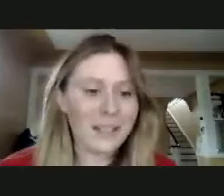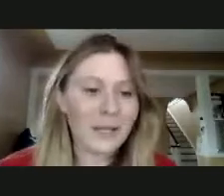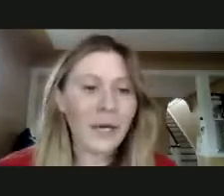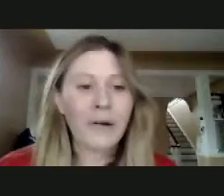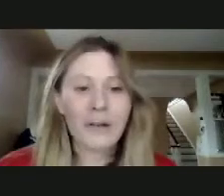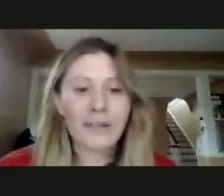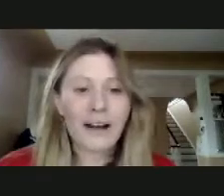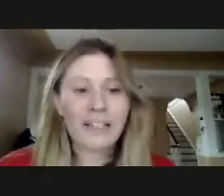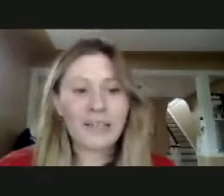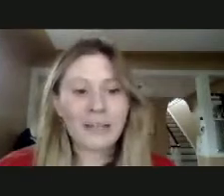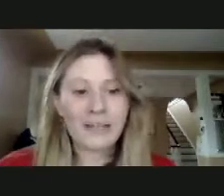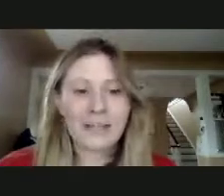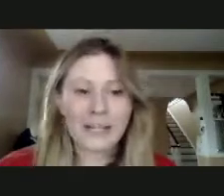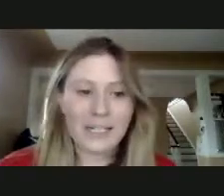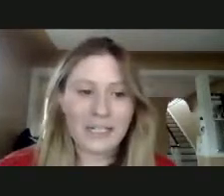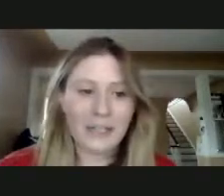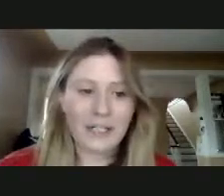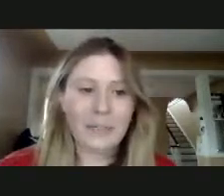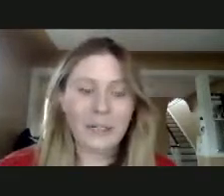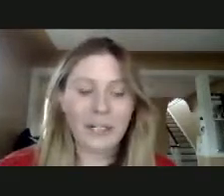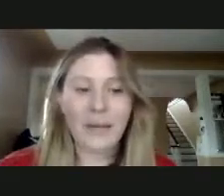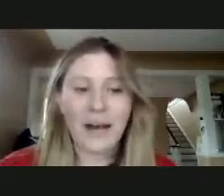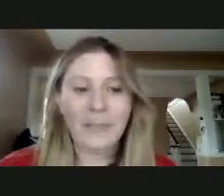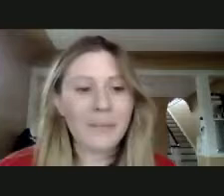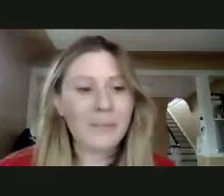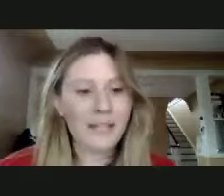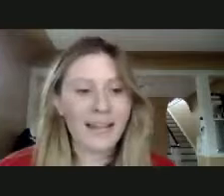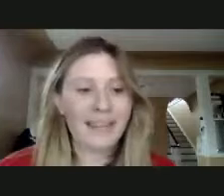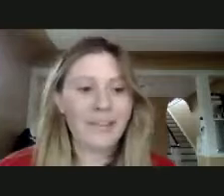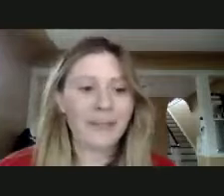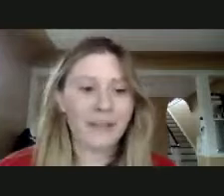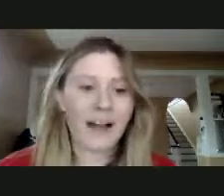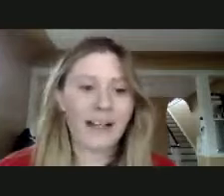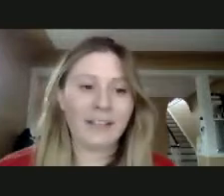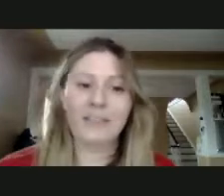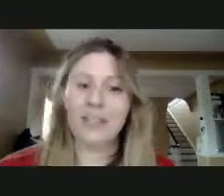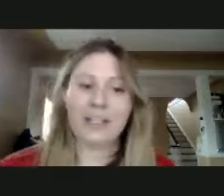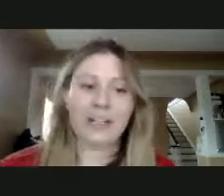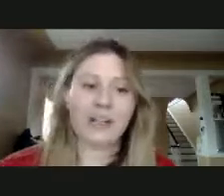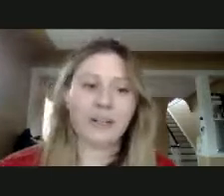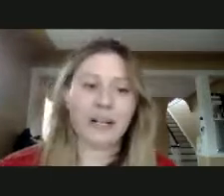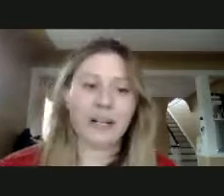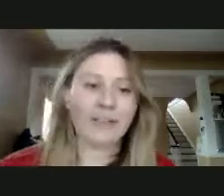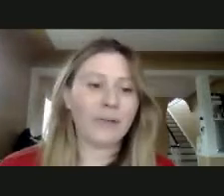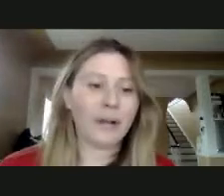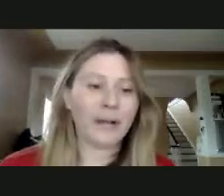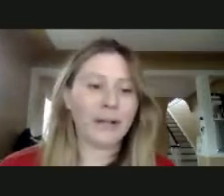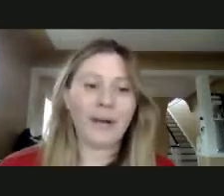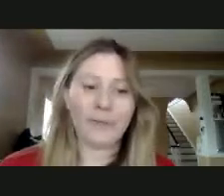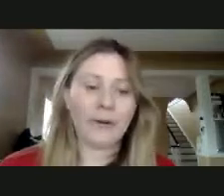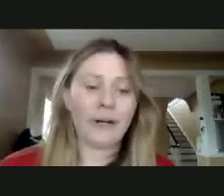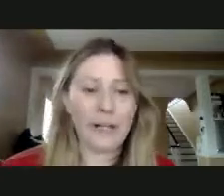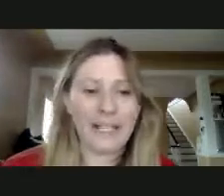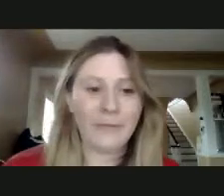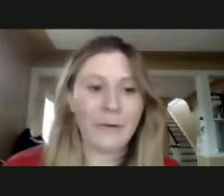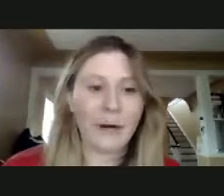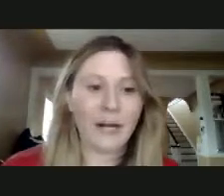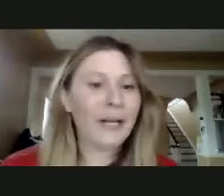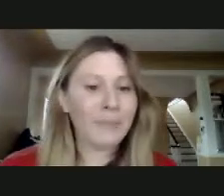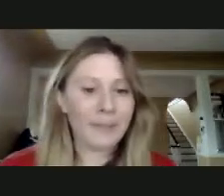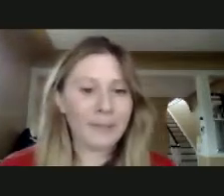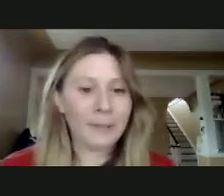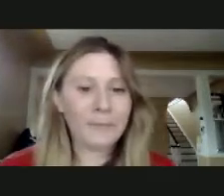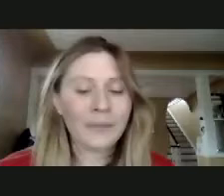residents. We've also been starting to do our community pop-ups, and at that we've gone just over about